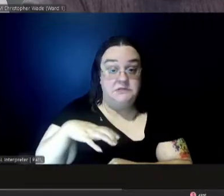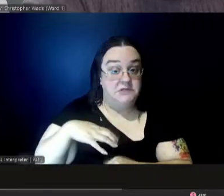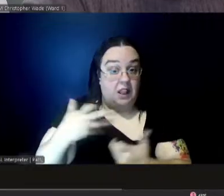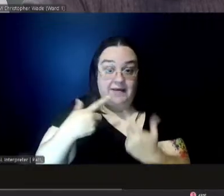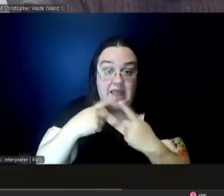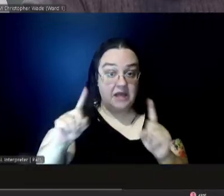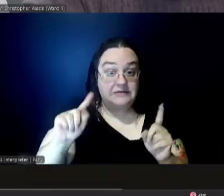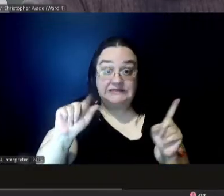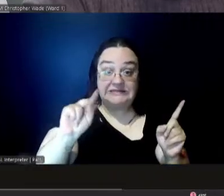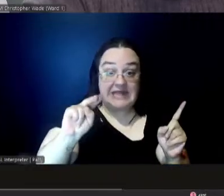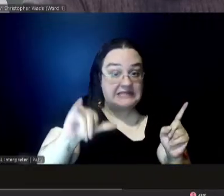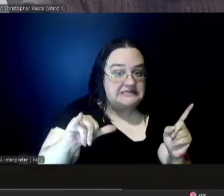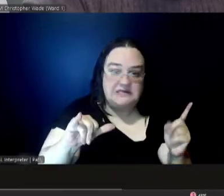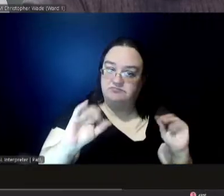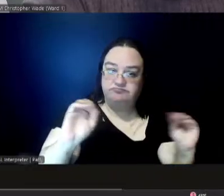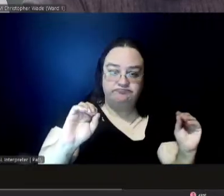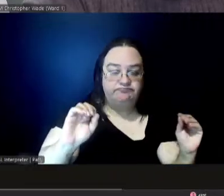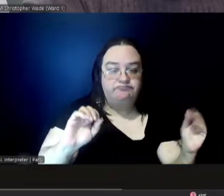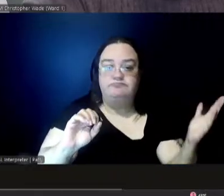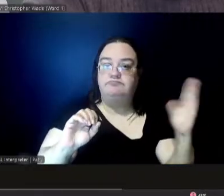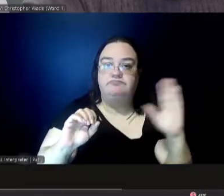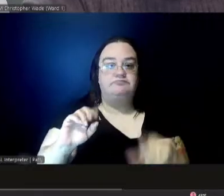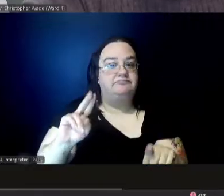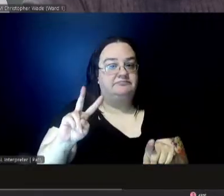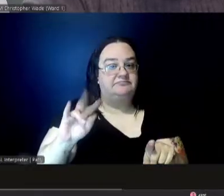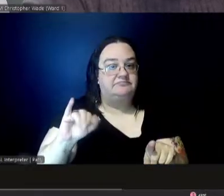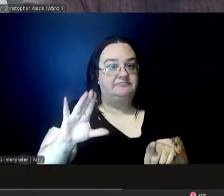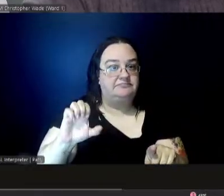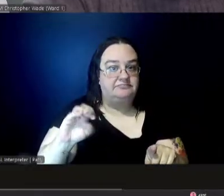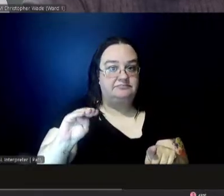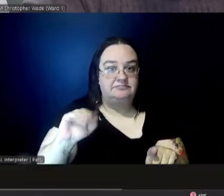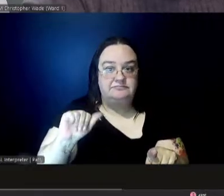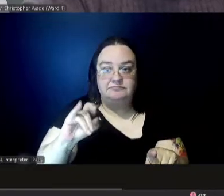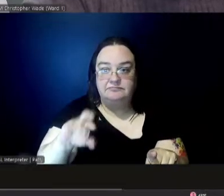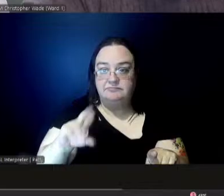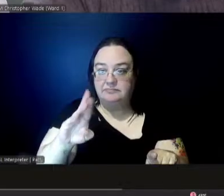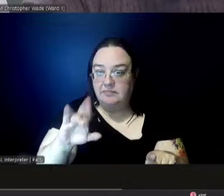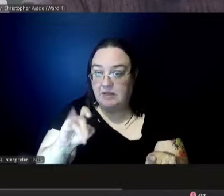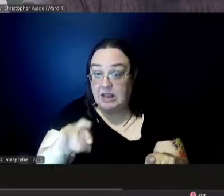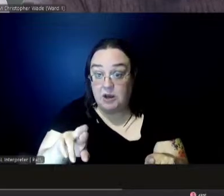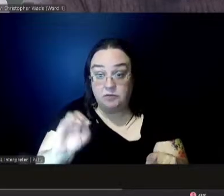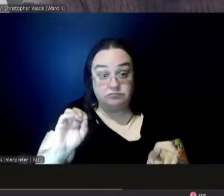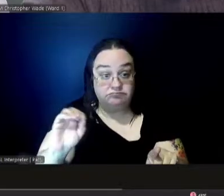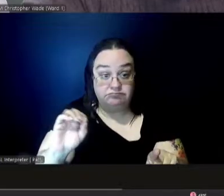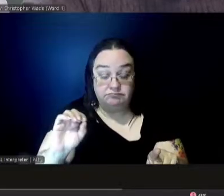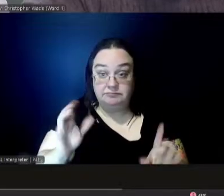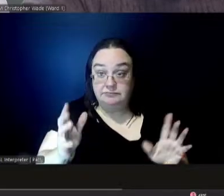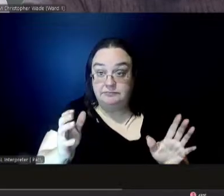Tansy passed. Vice Mayor Briner passing.